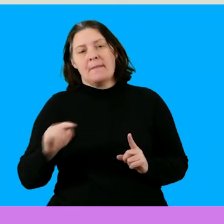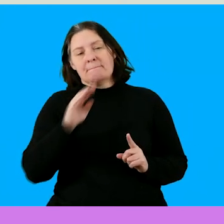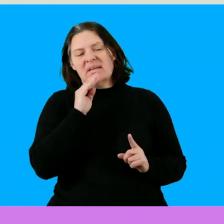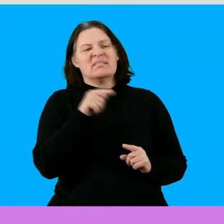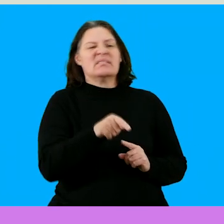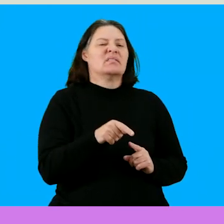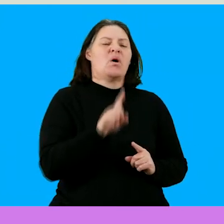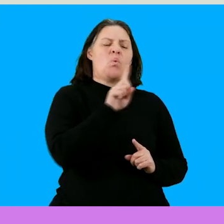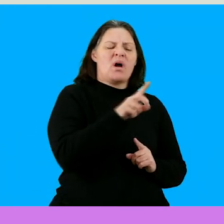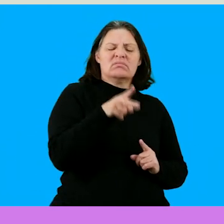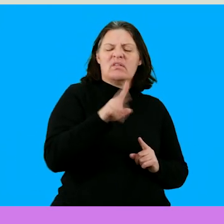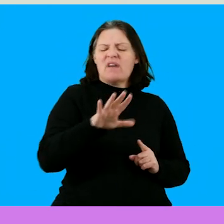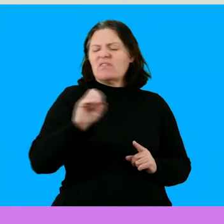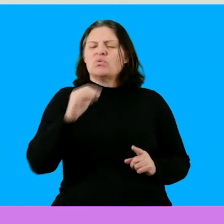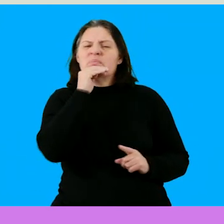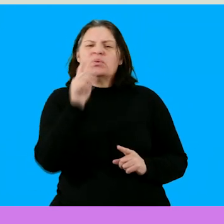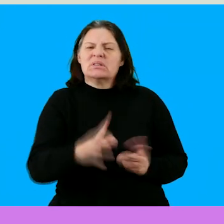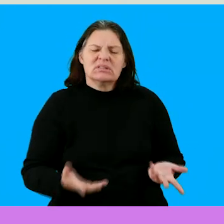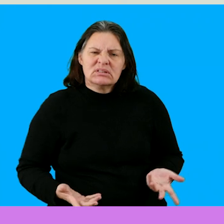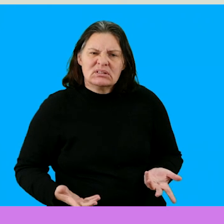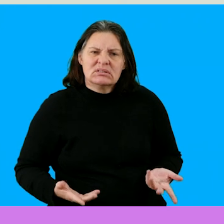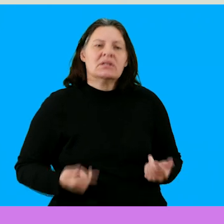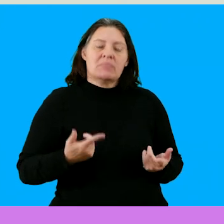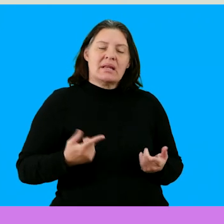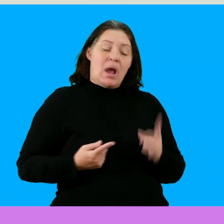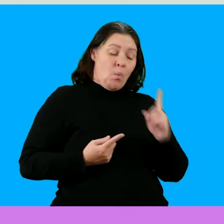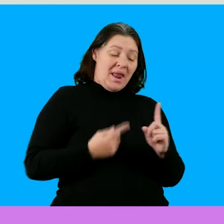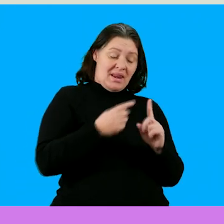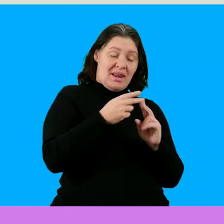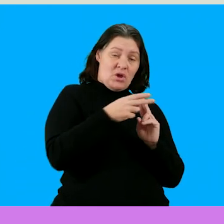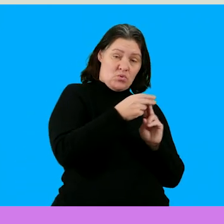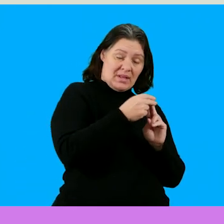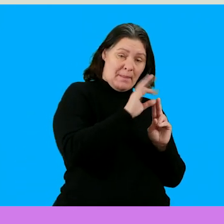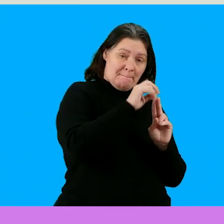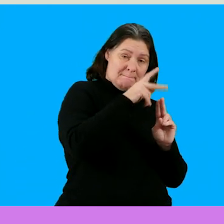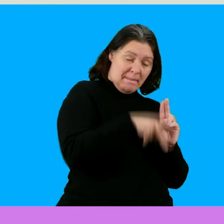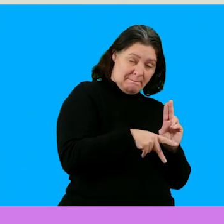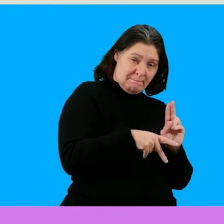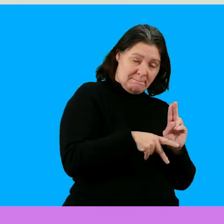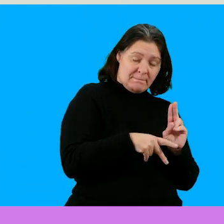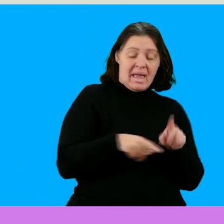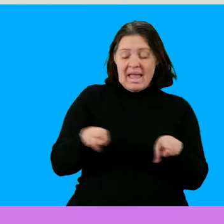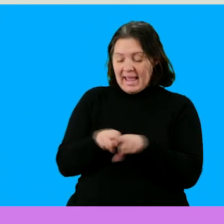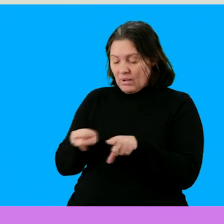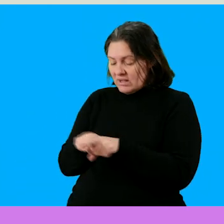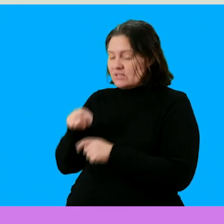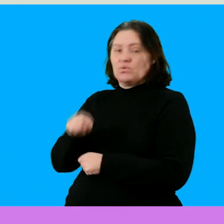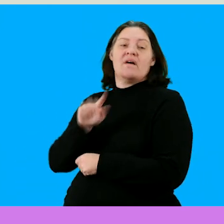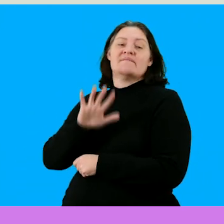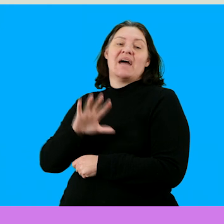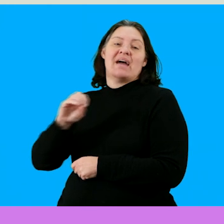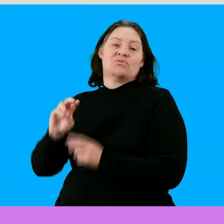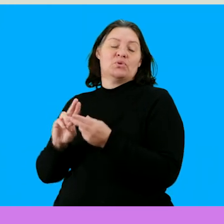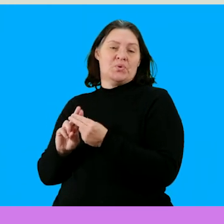we indicated that what does this 1:500 mean? It simply means that every unit on the map or drawing